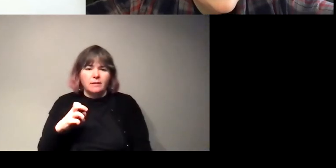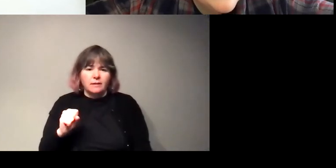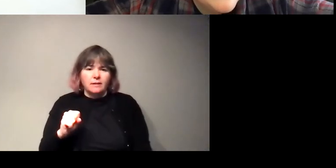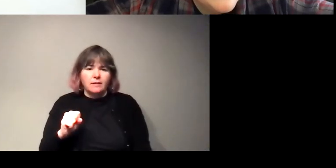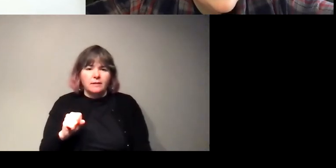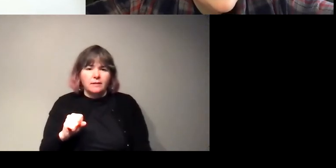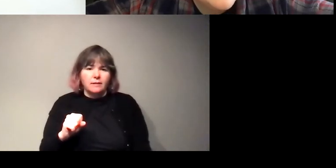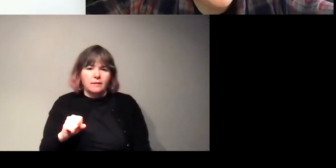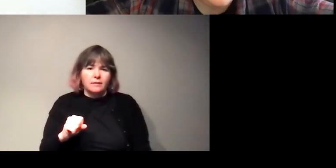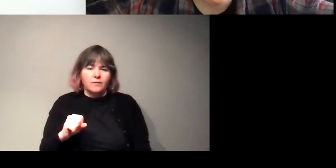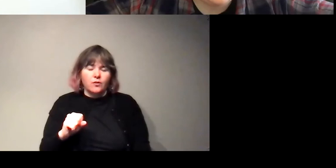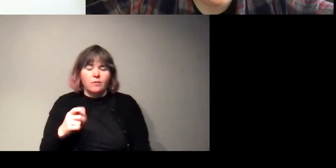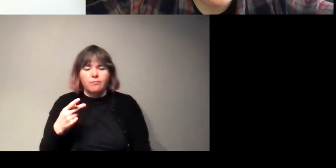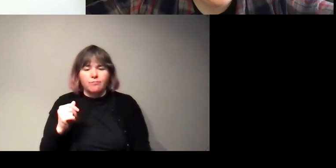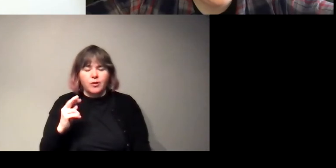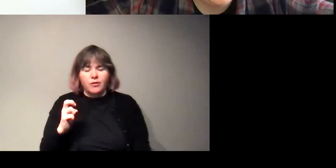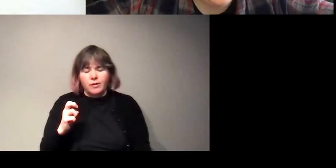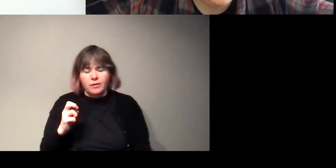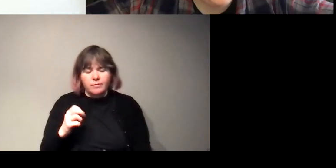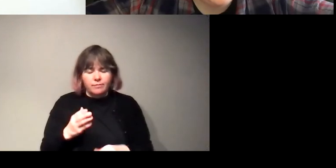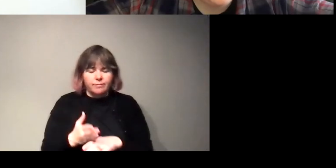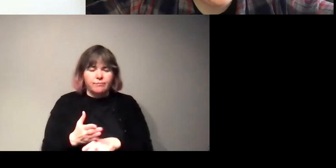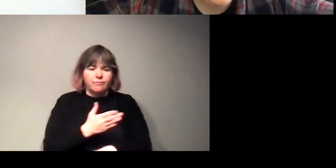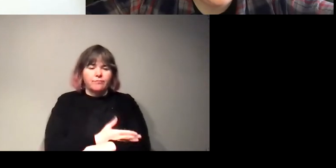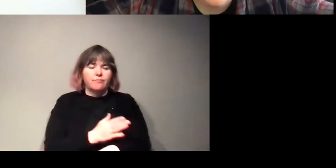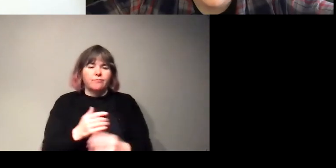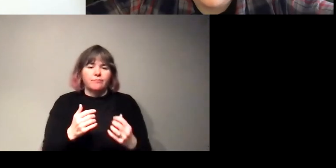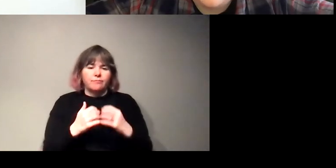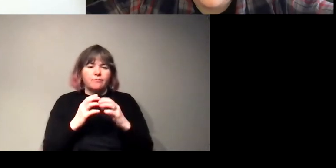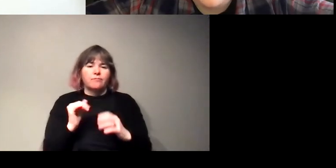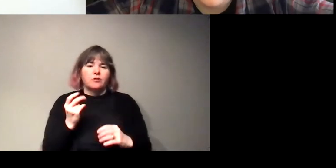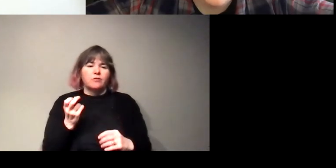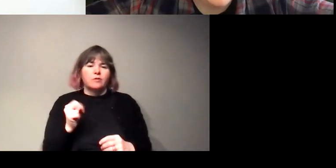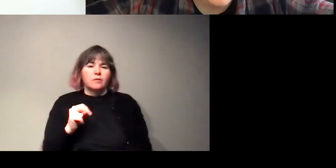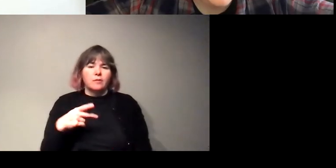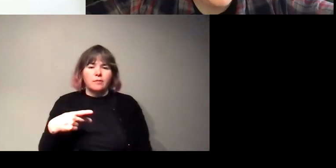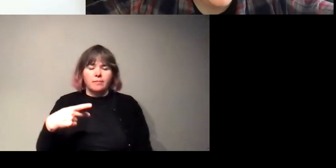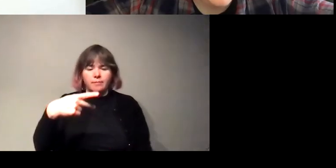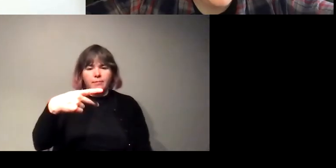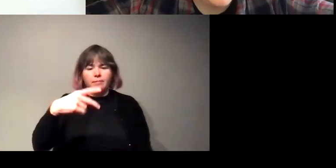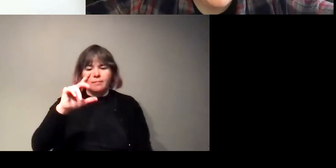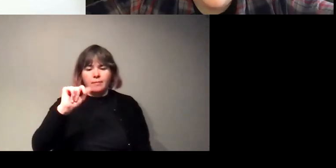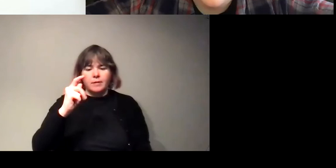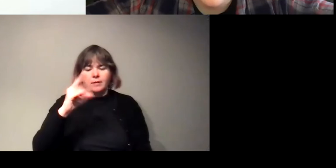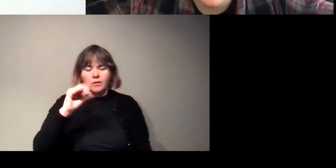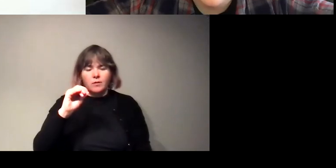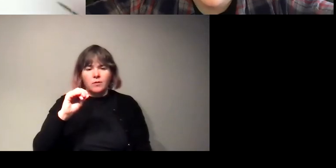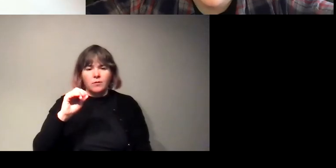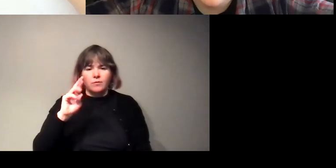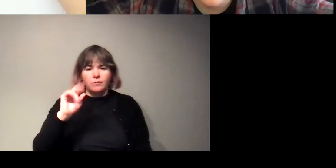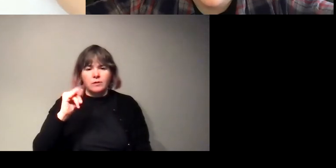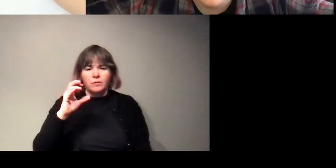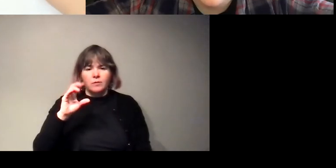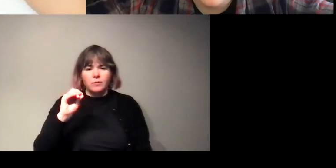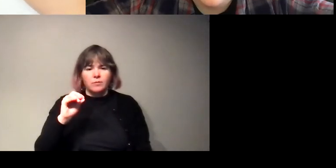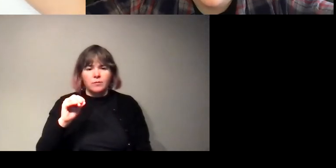enter prairie restorations. And this is a Plantago lanceota, or it's a lance-leaved plantain.